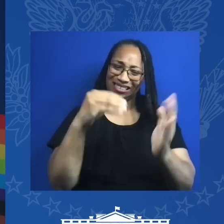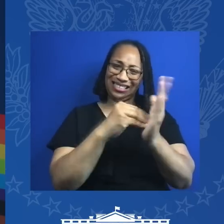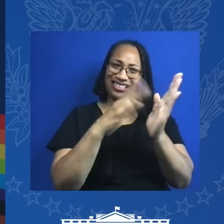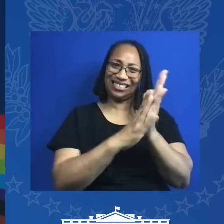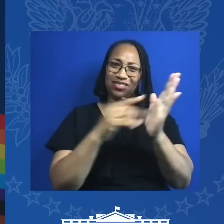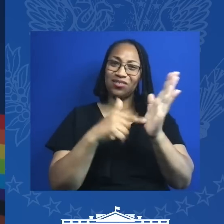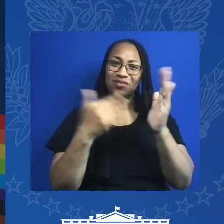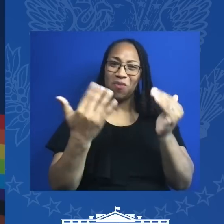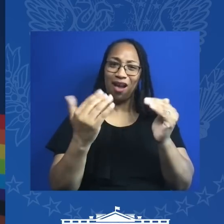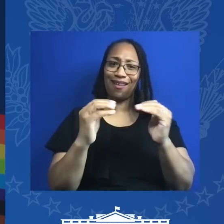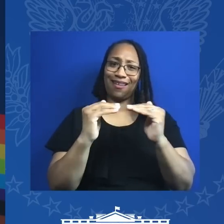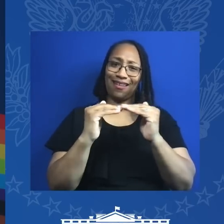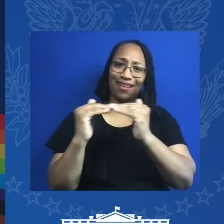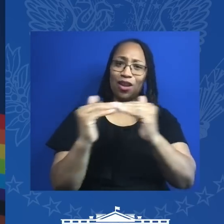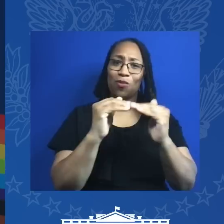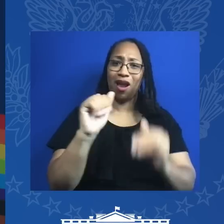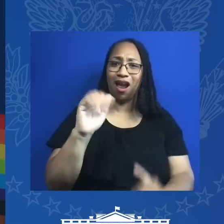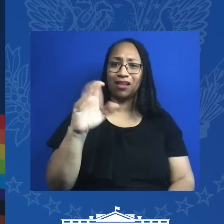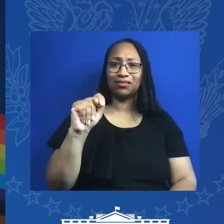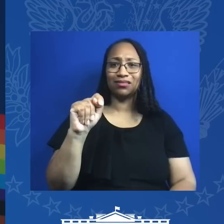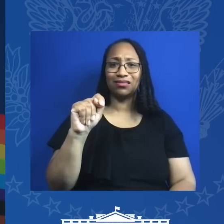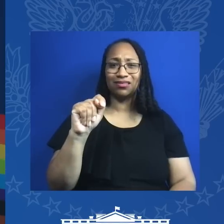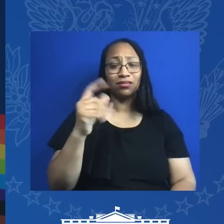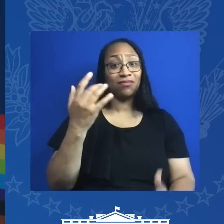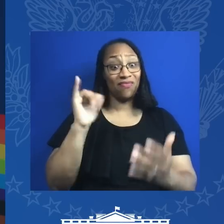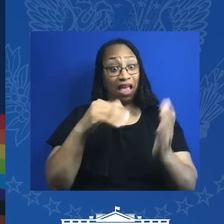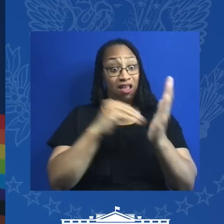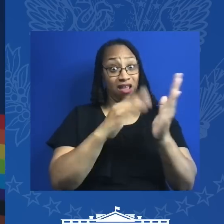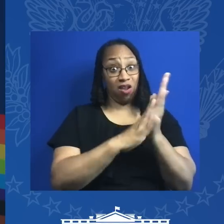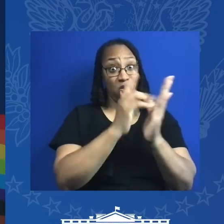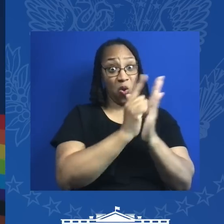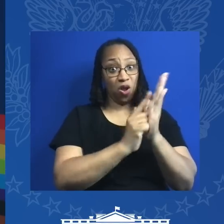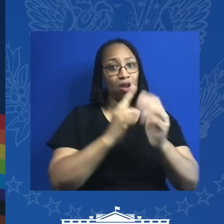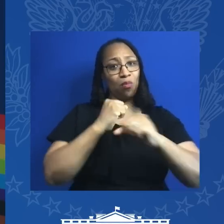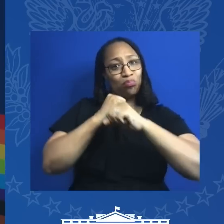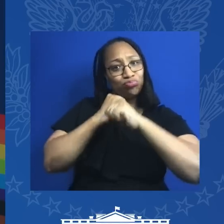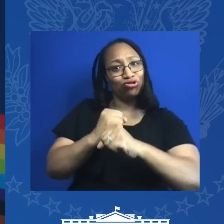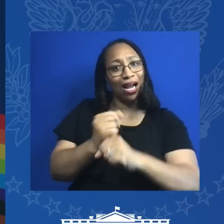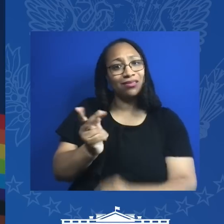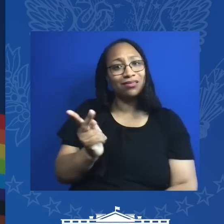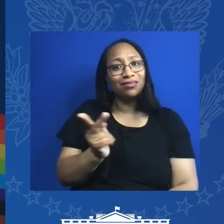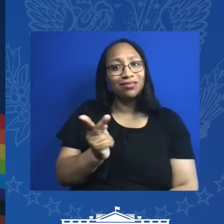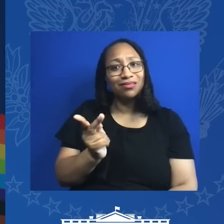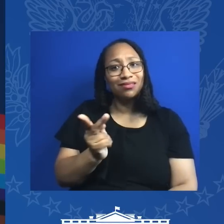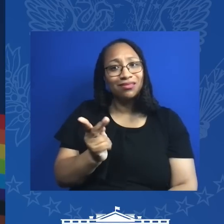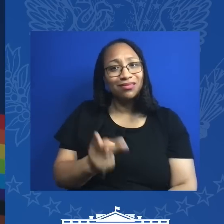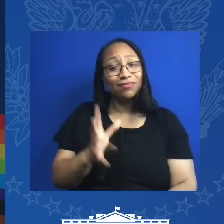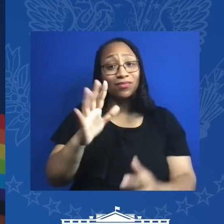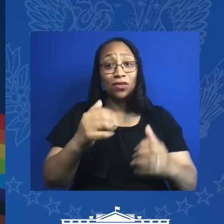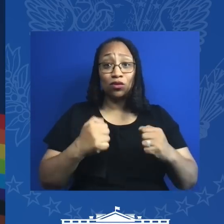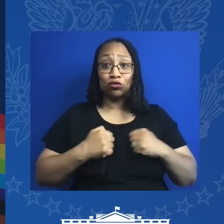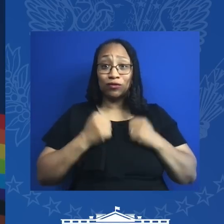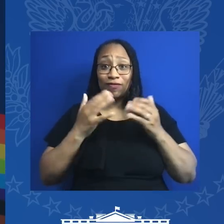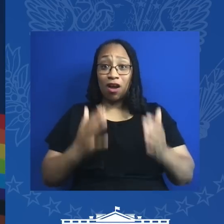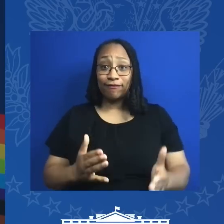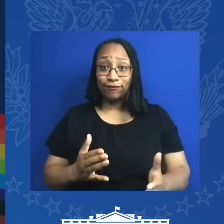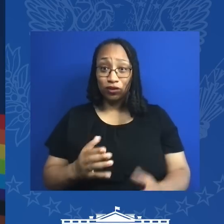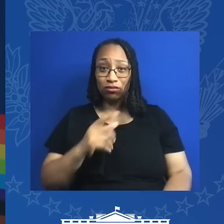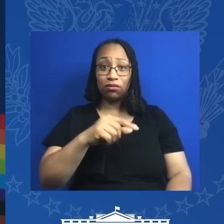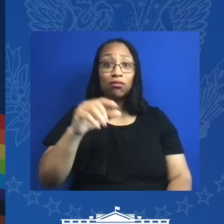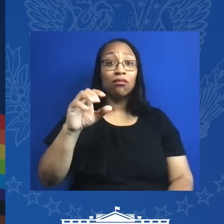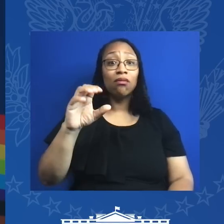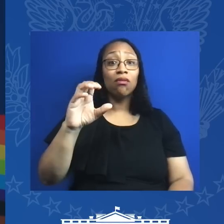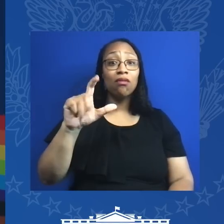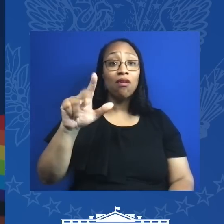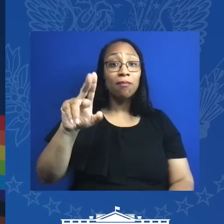Joining us today are survivors of Club Q and Pulse, the shootings that took place, who remind us